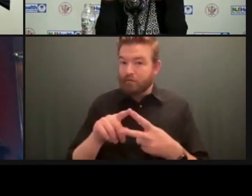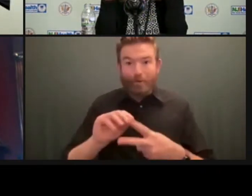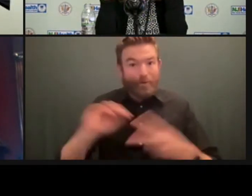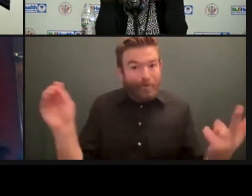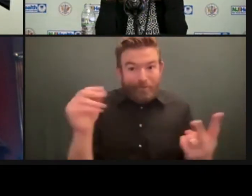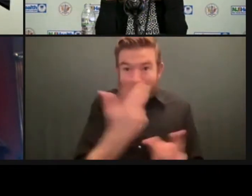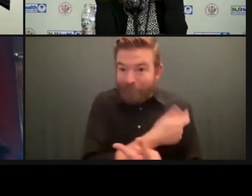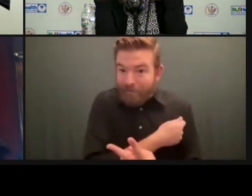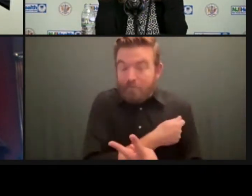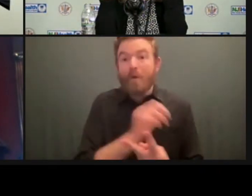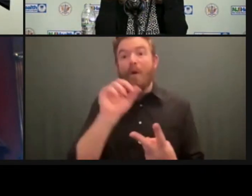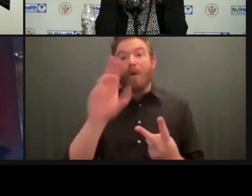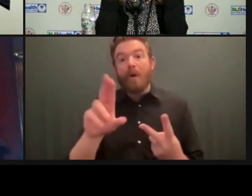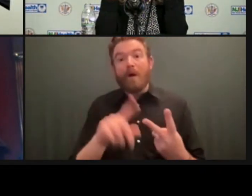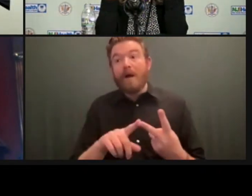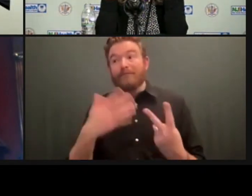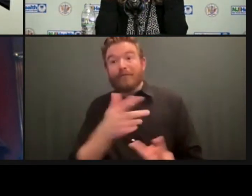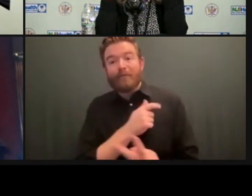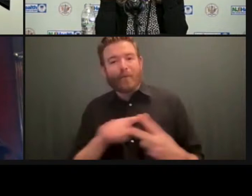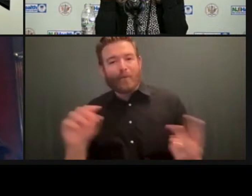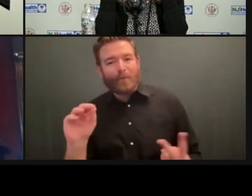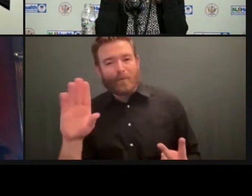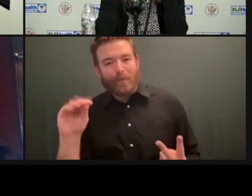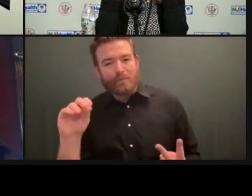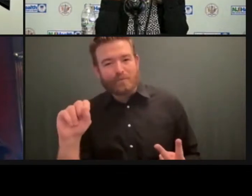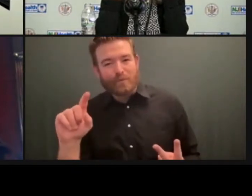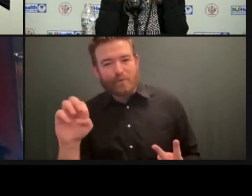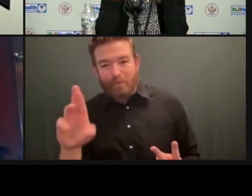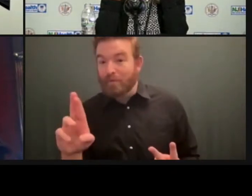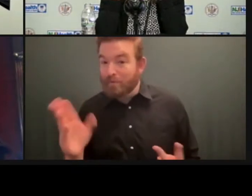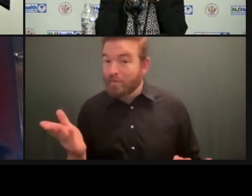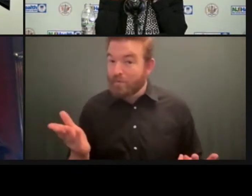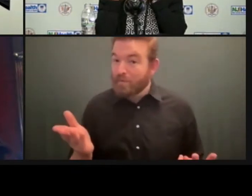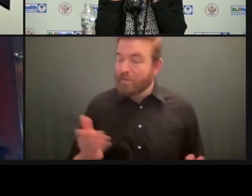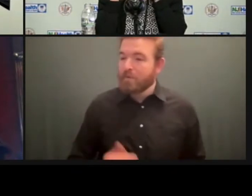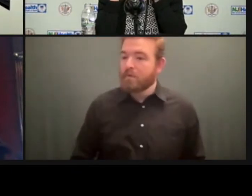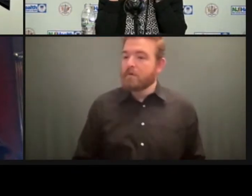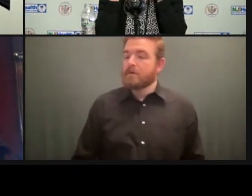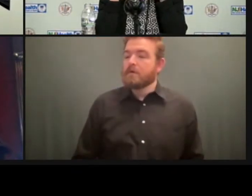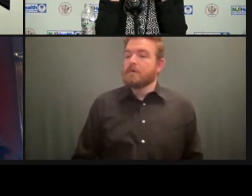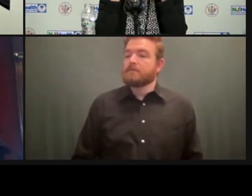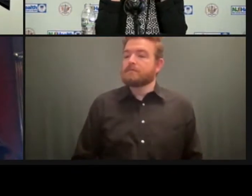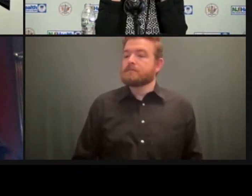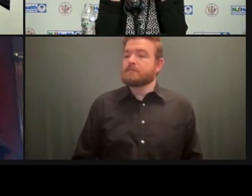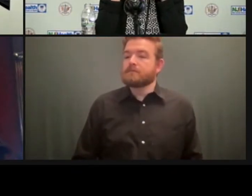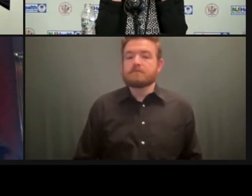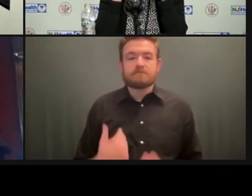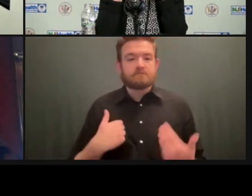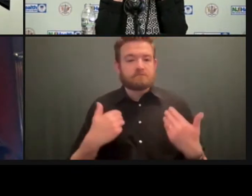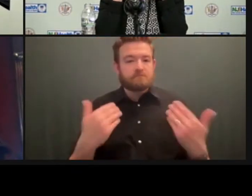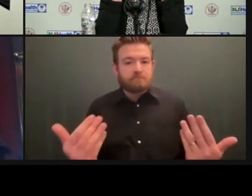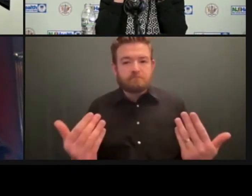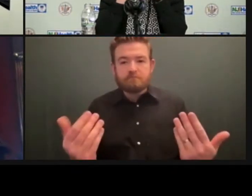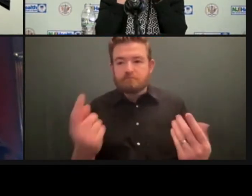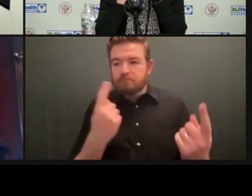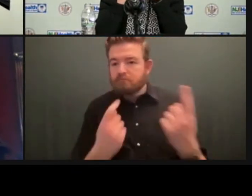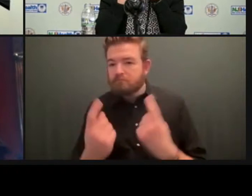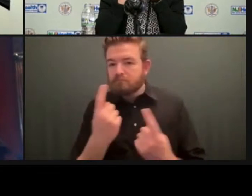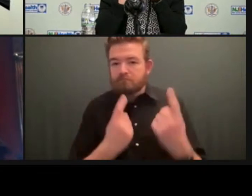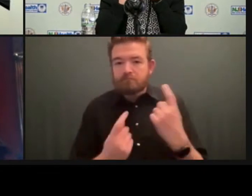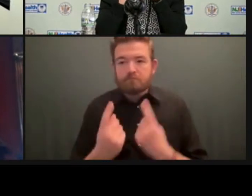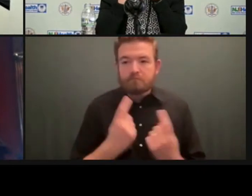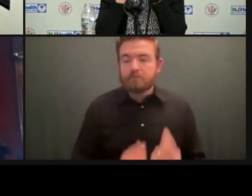of balls in the air, so we're not going to be on here forever, but let's take a few. And but by the way, unless you hear